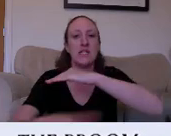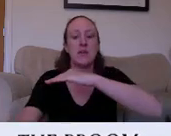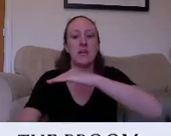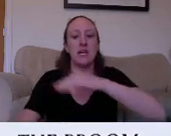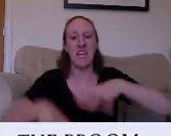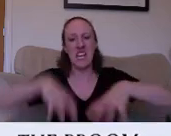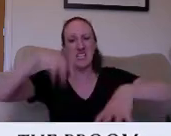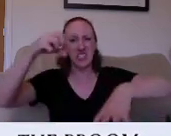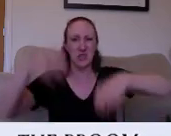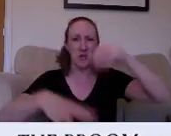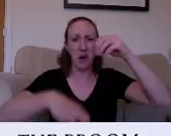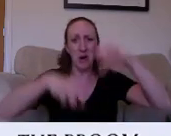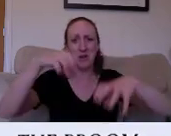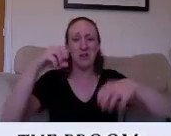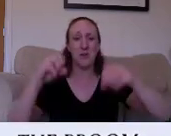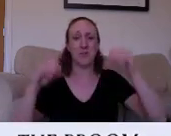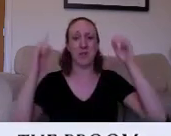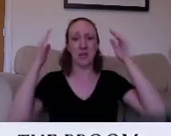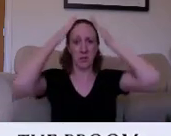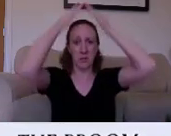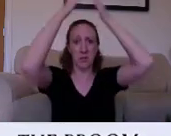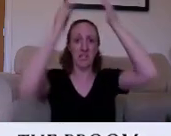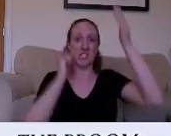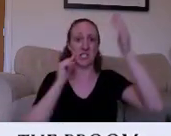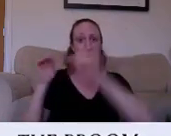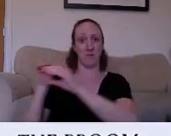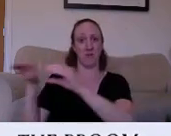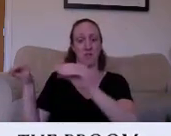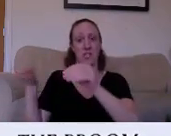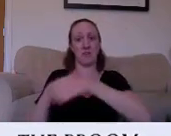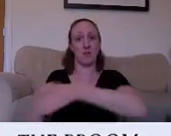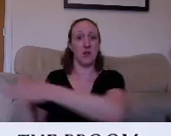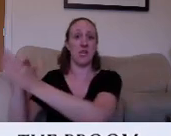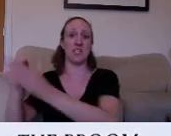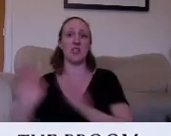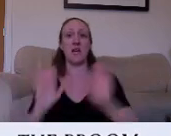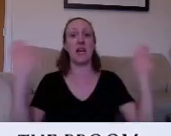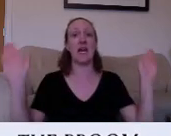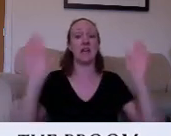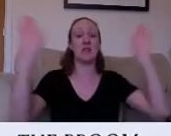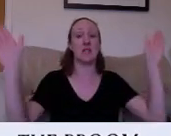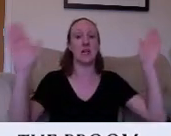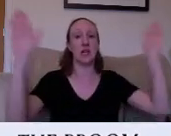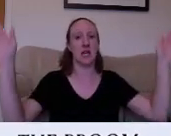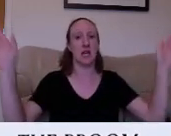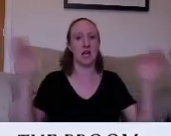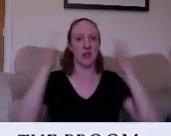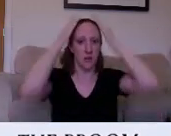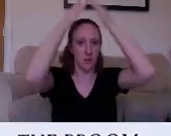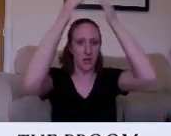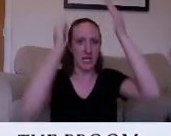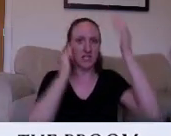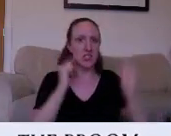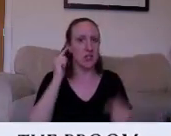went tumbling into a bog. The witch's half broomstick flew into a cloud, and